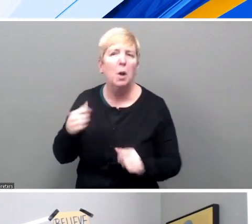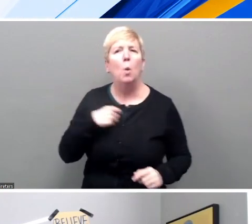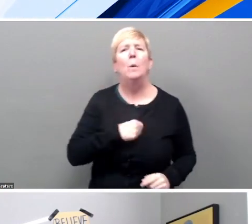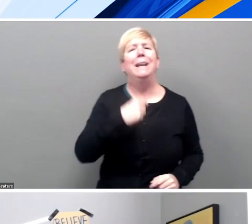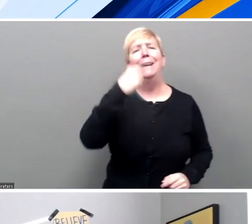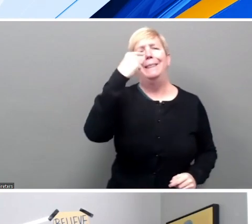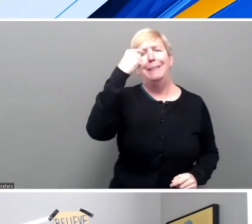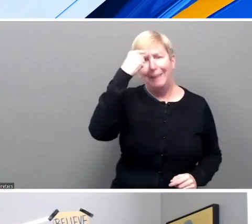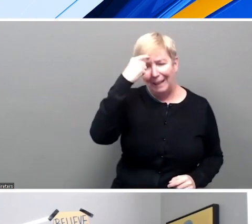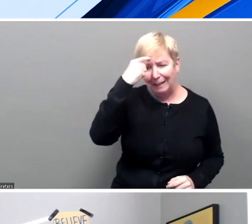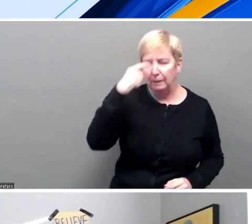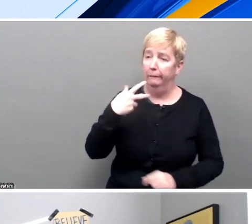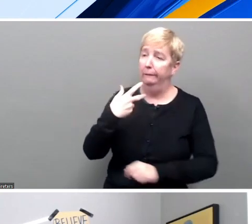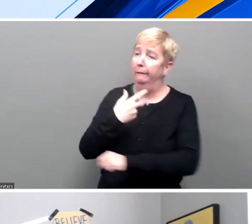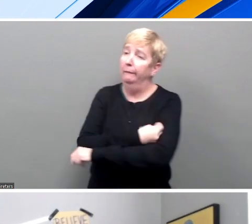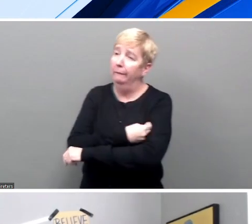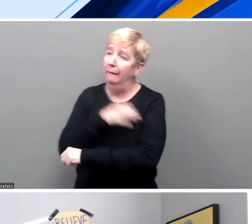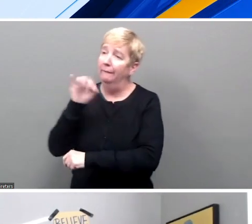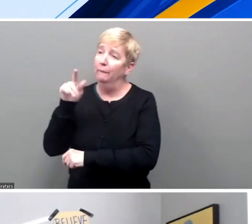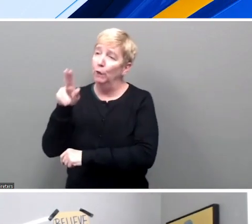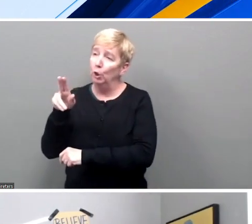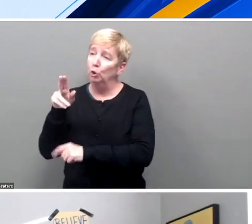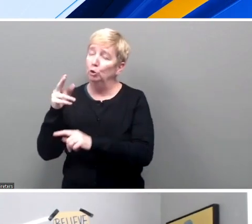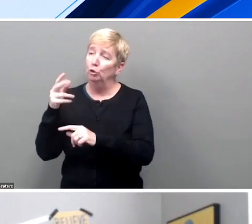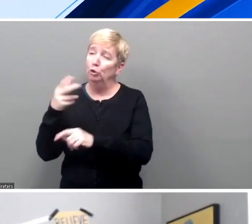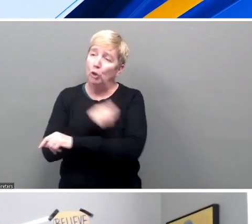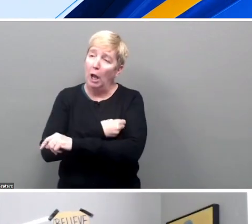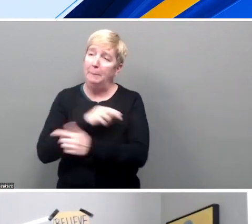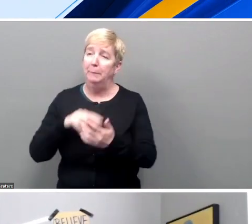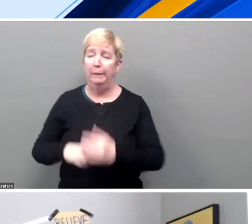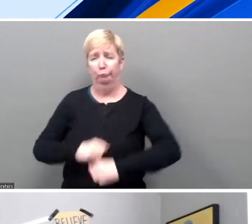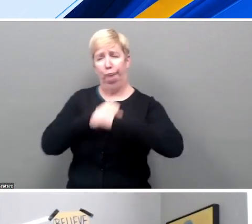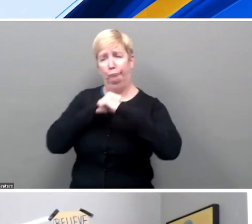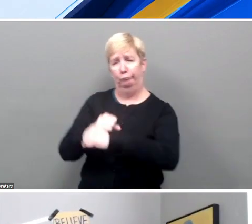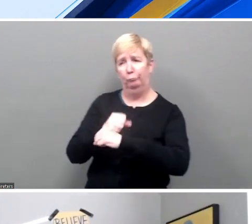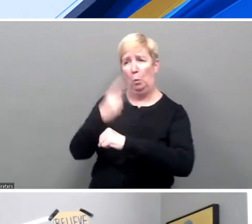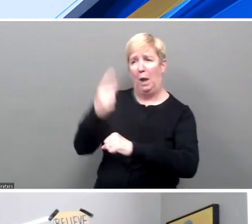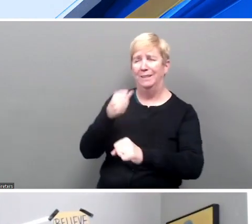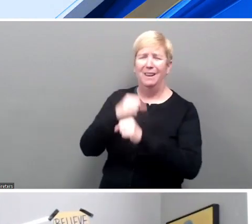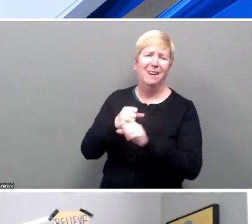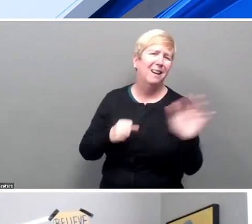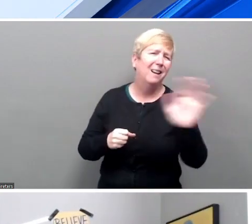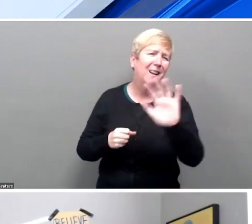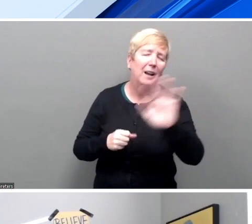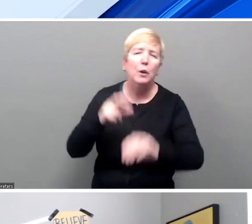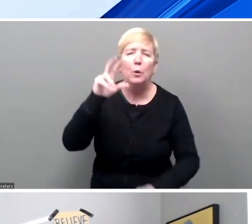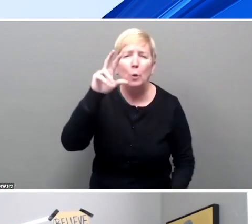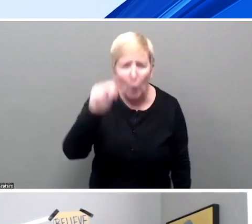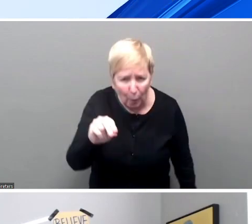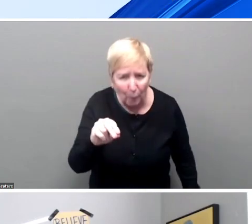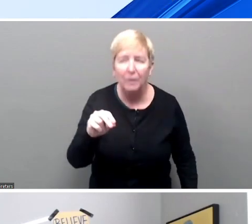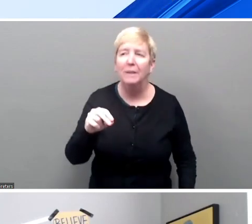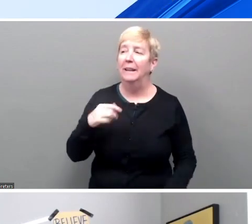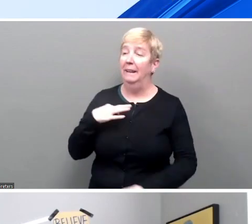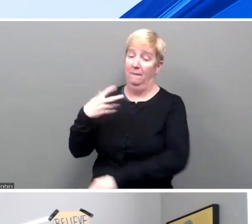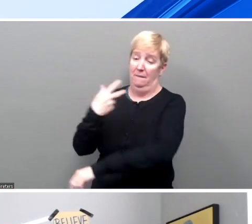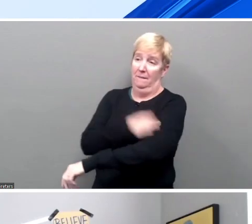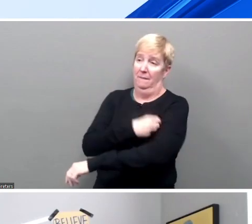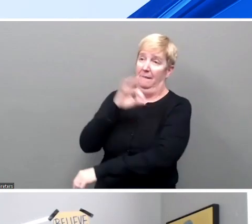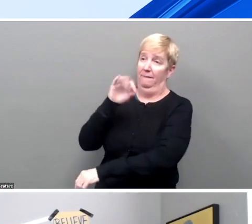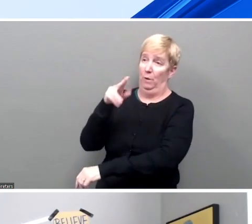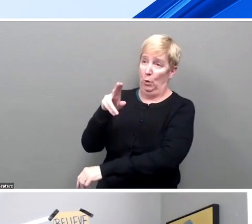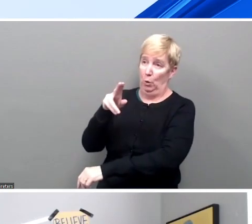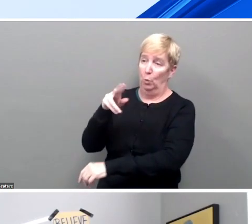year. Totally wrong. I mean, we're protected for like 4 or 5, 6 months. The effect of the vaccine wears off, but there's